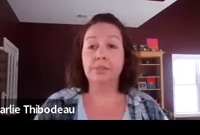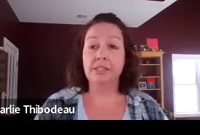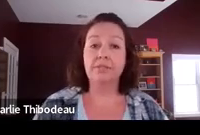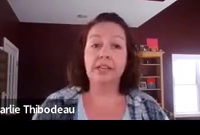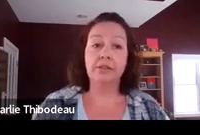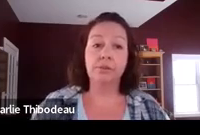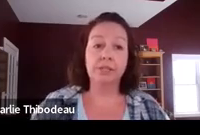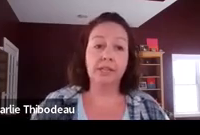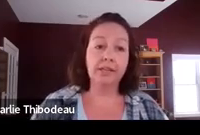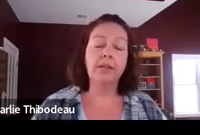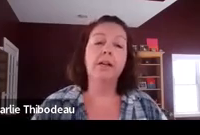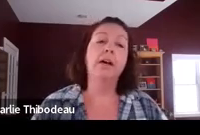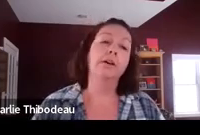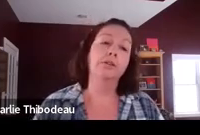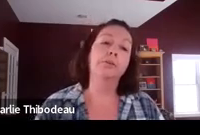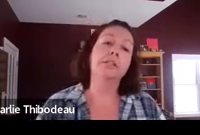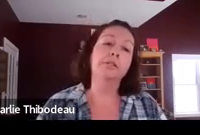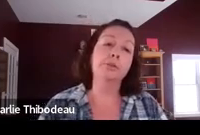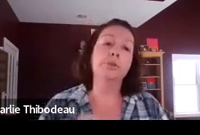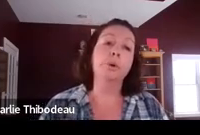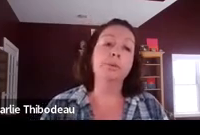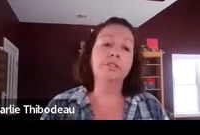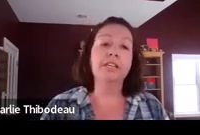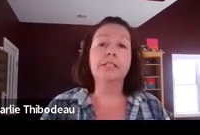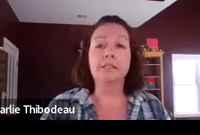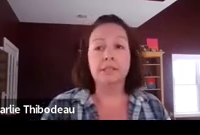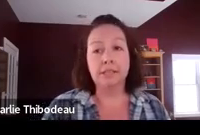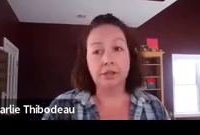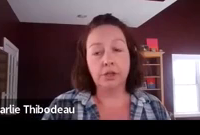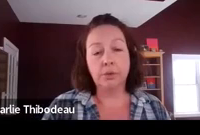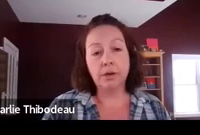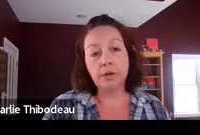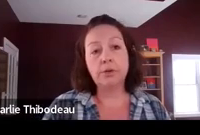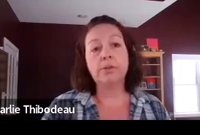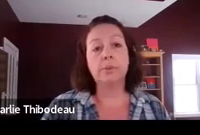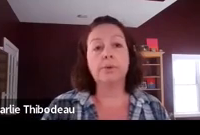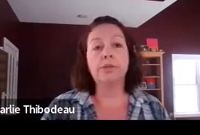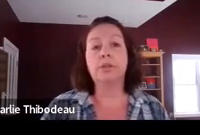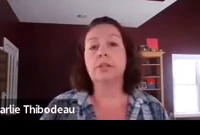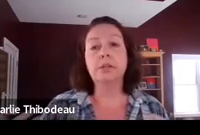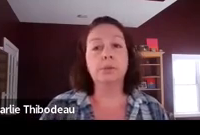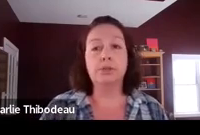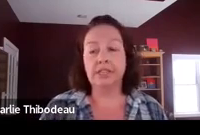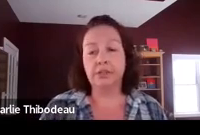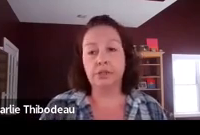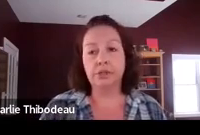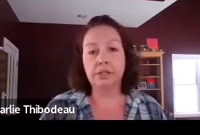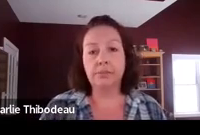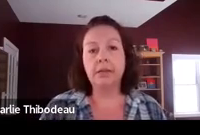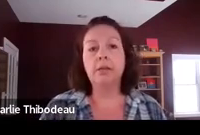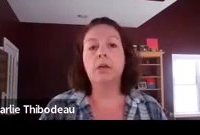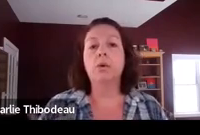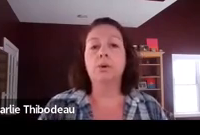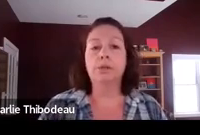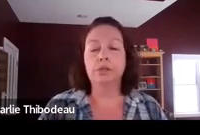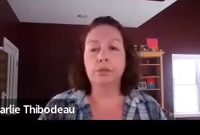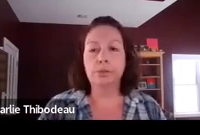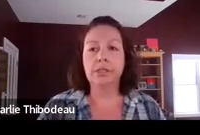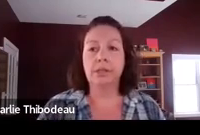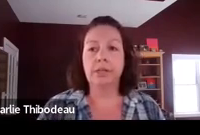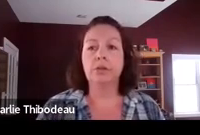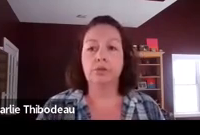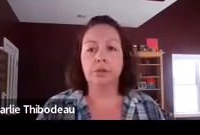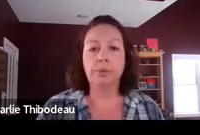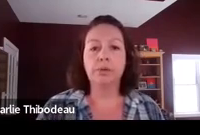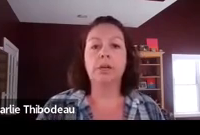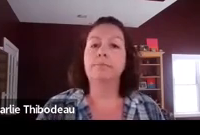you would like to receive that newsletter, you can use your mobile device and scan the QR code and it will bring you to the link where you just enter your email, or you can